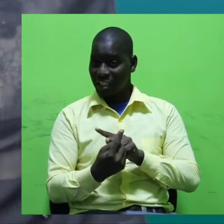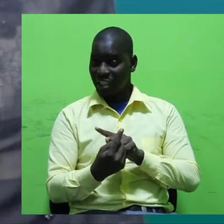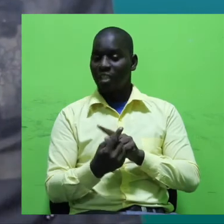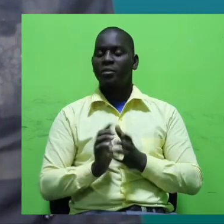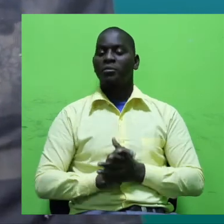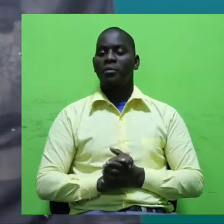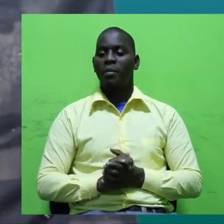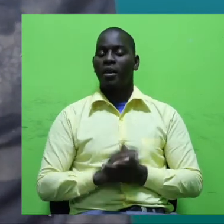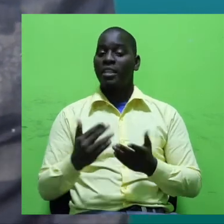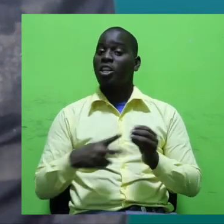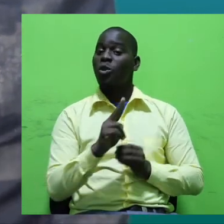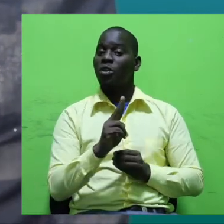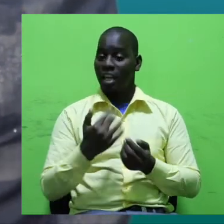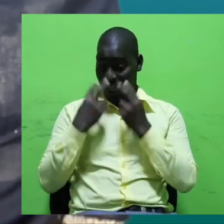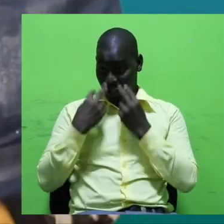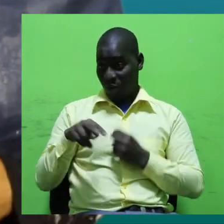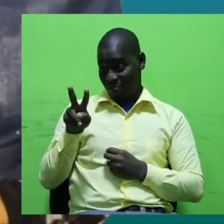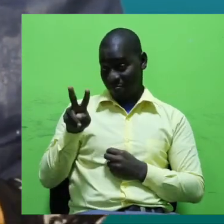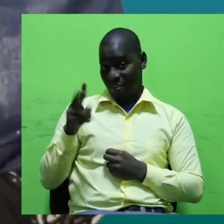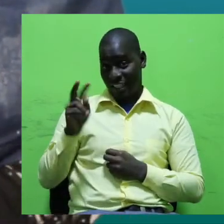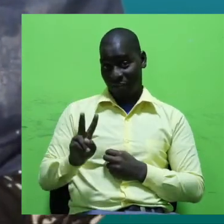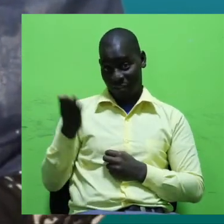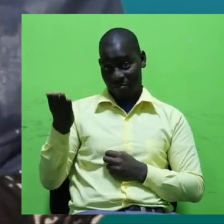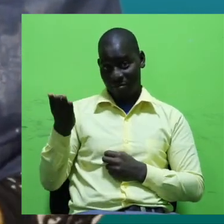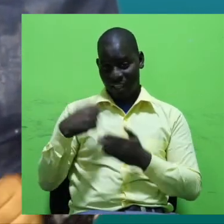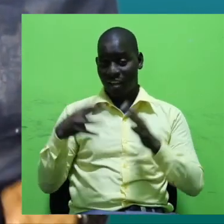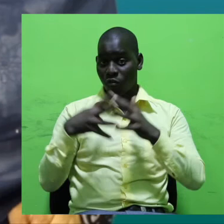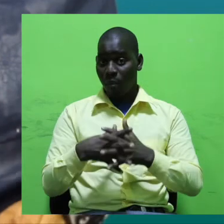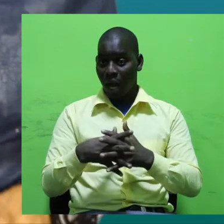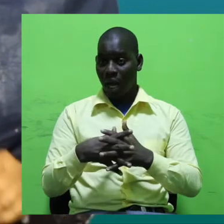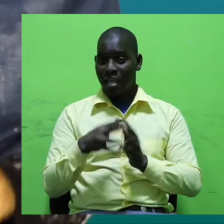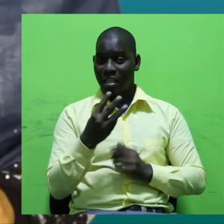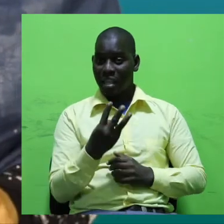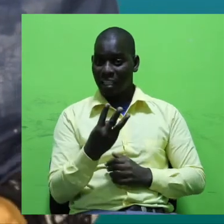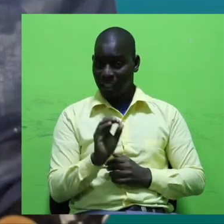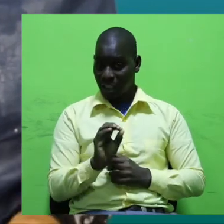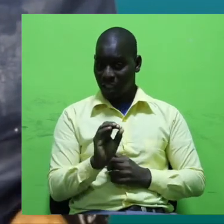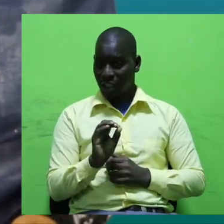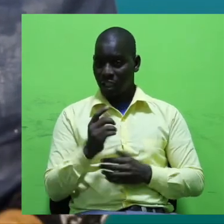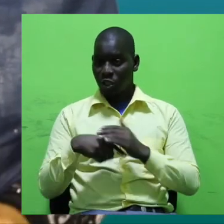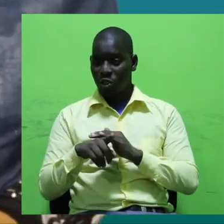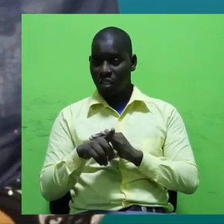293.15. Therefore, 20 degrees Celsius is equal to